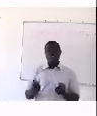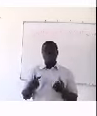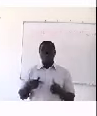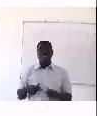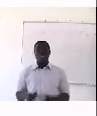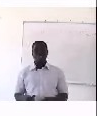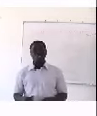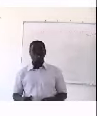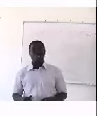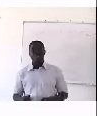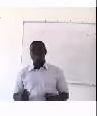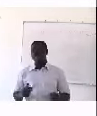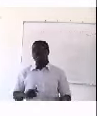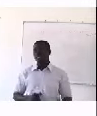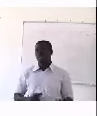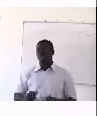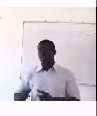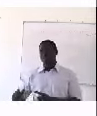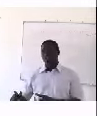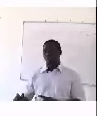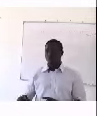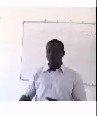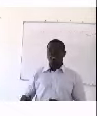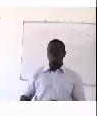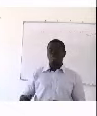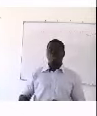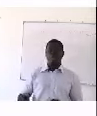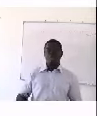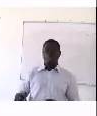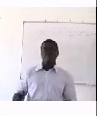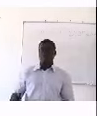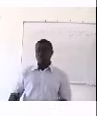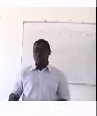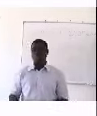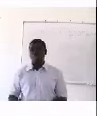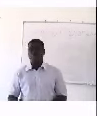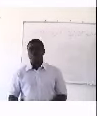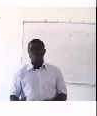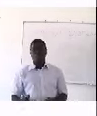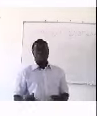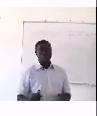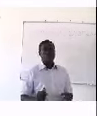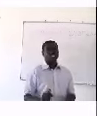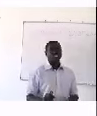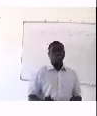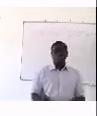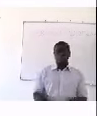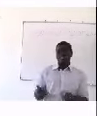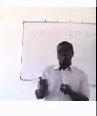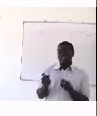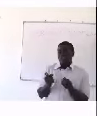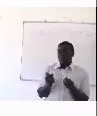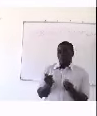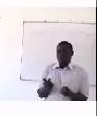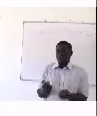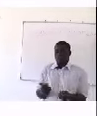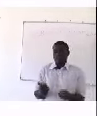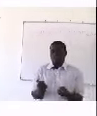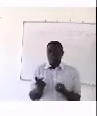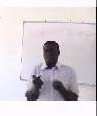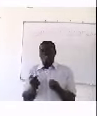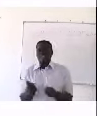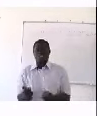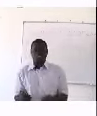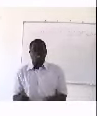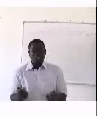for the endocrine, the response is very, very low. It's very, very slow. So like, for instance, you have to take, like if you go to the hospital